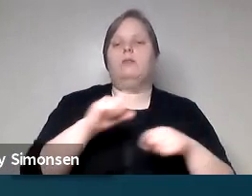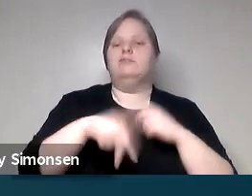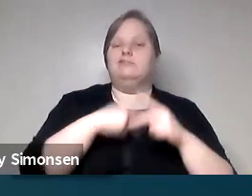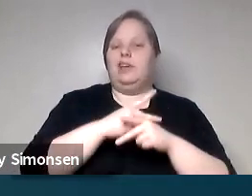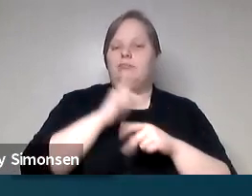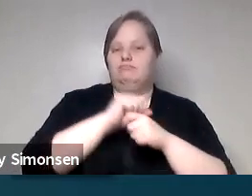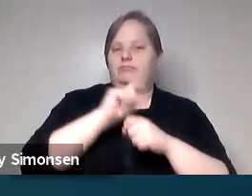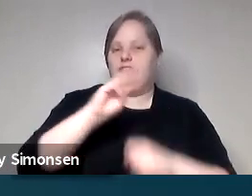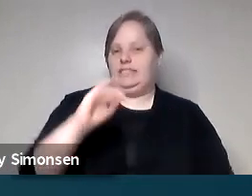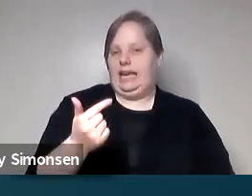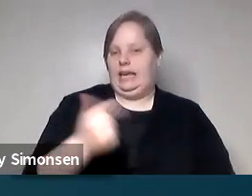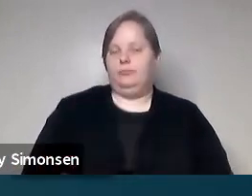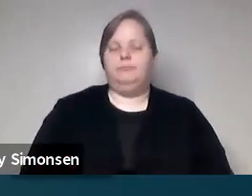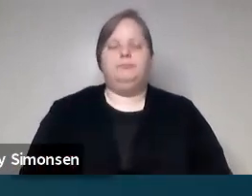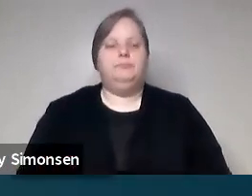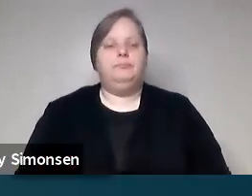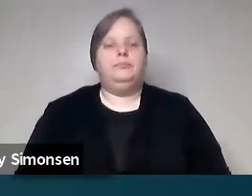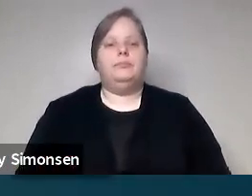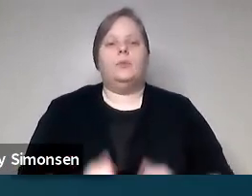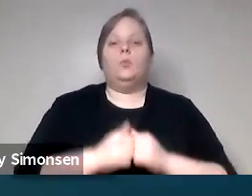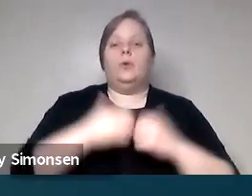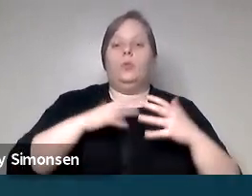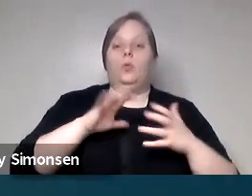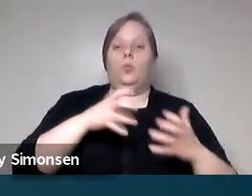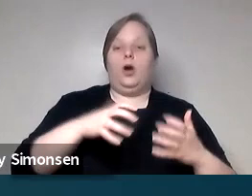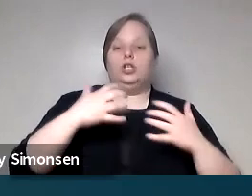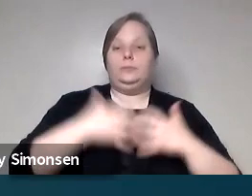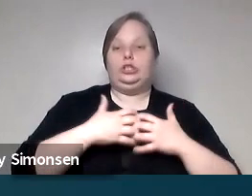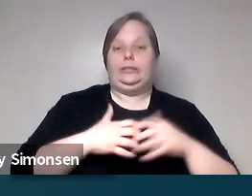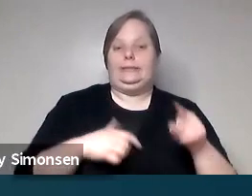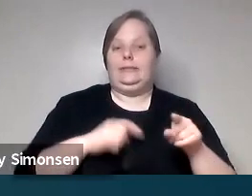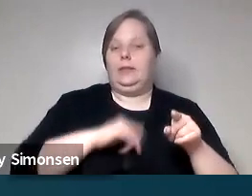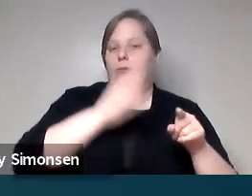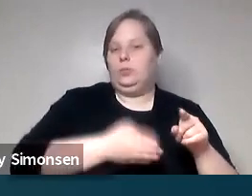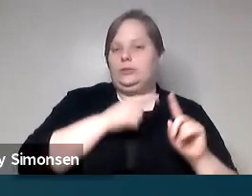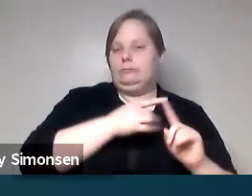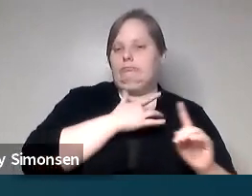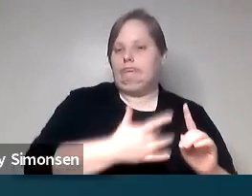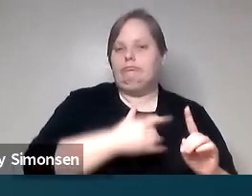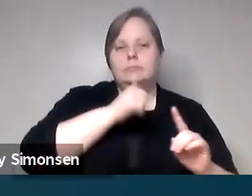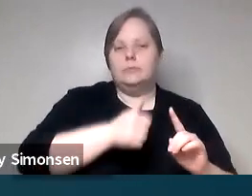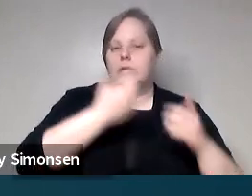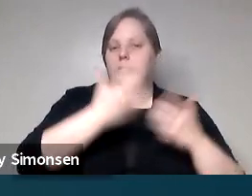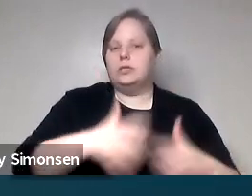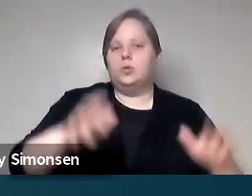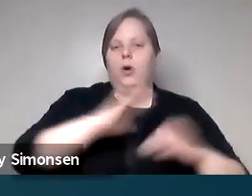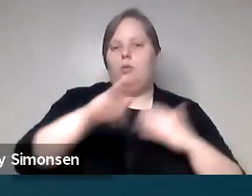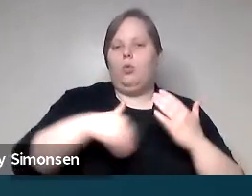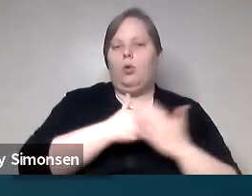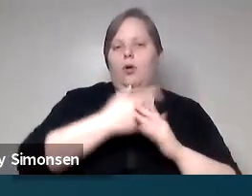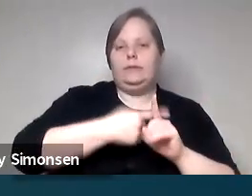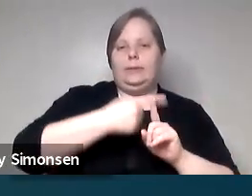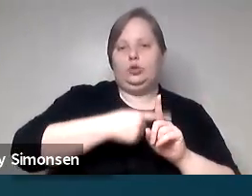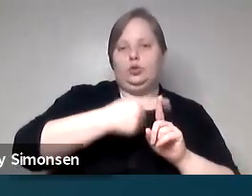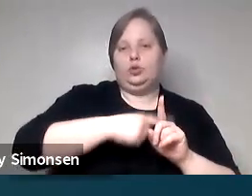With the wash machine here, this individual doesn't want all of the